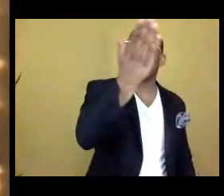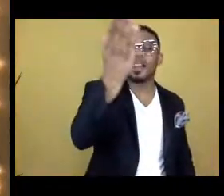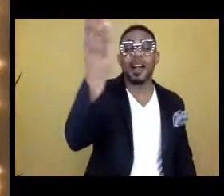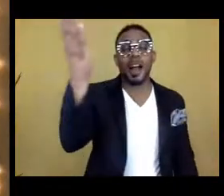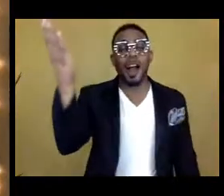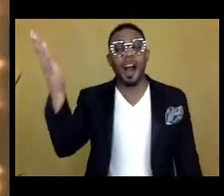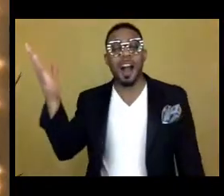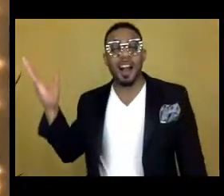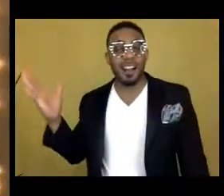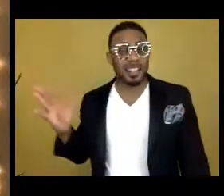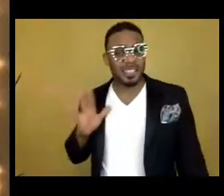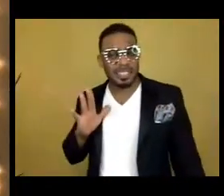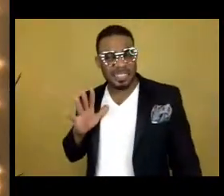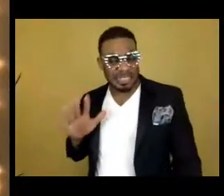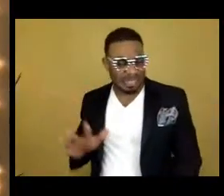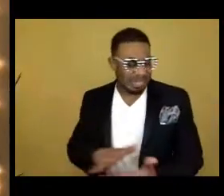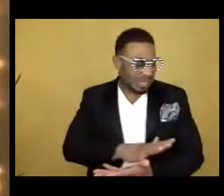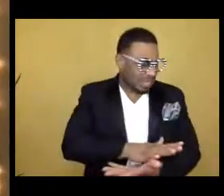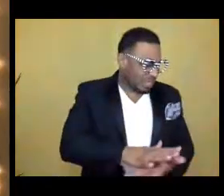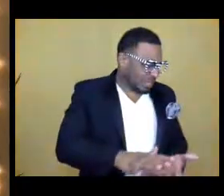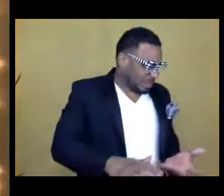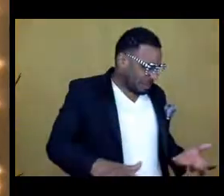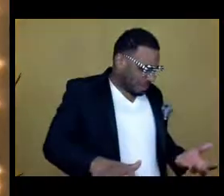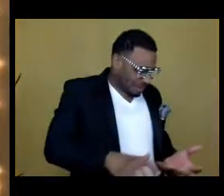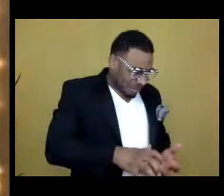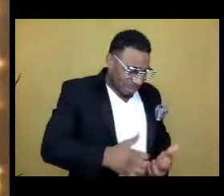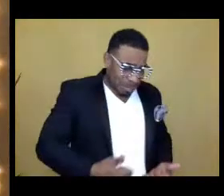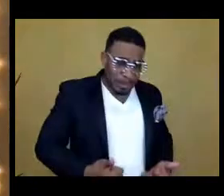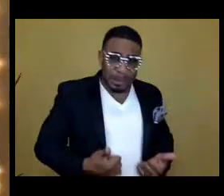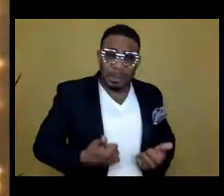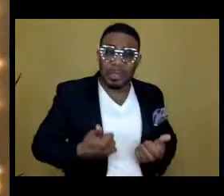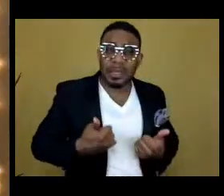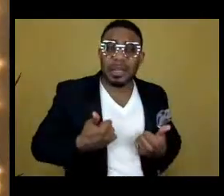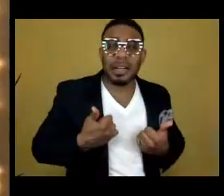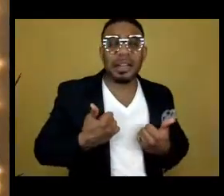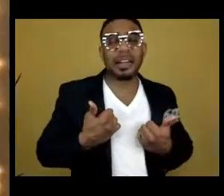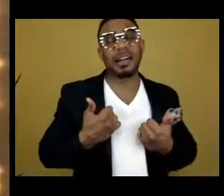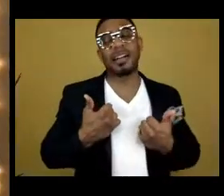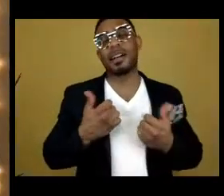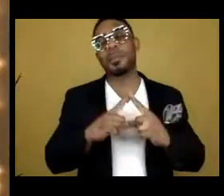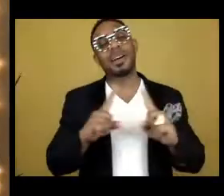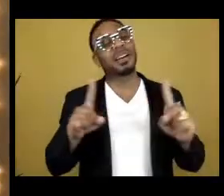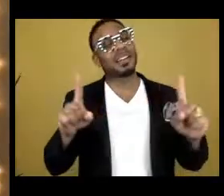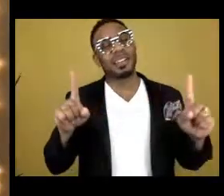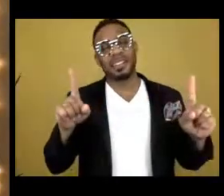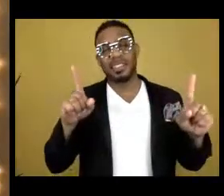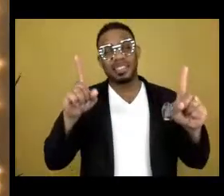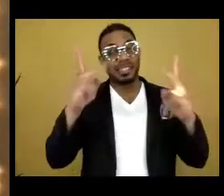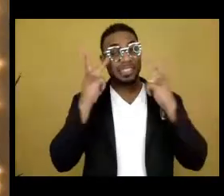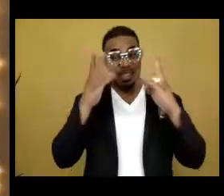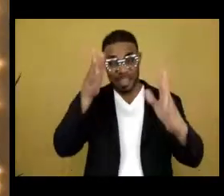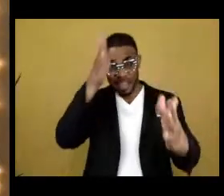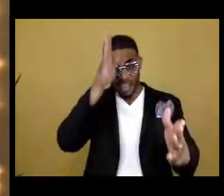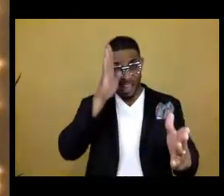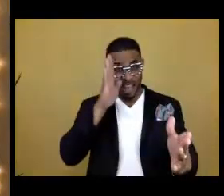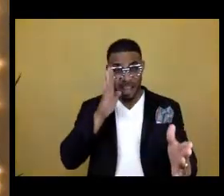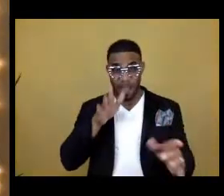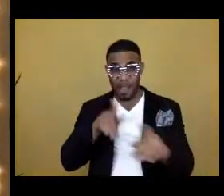our damaged good, but you see God